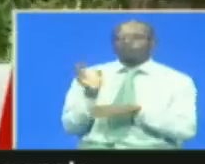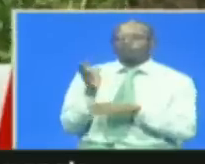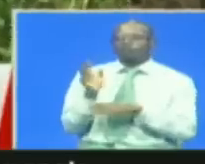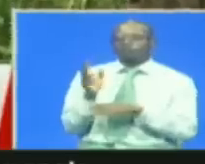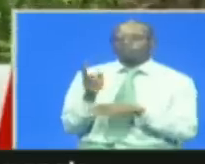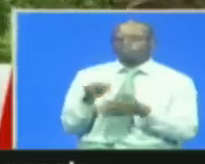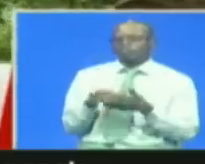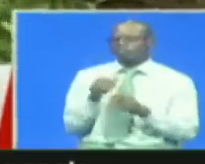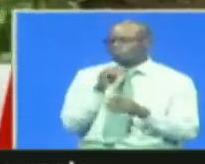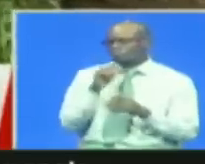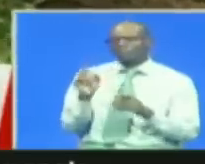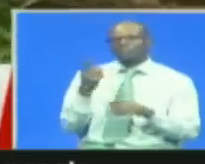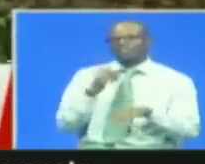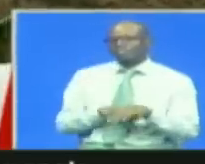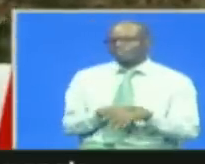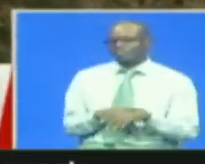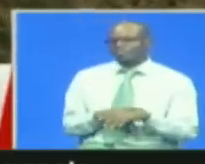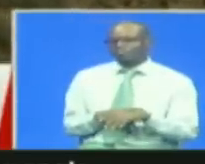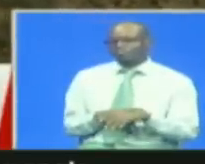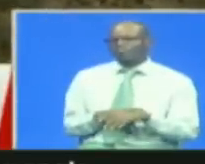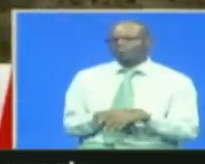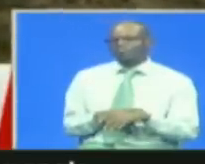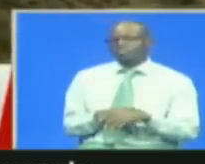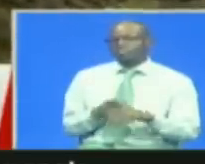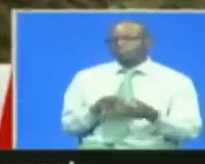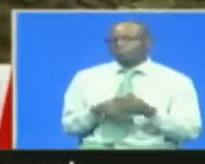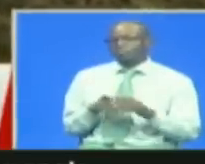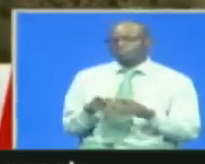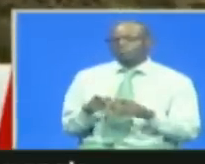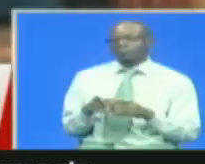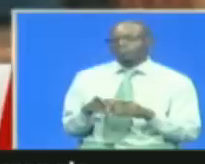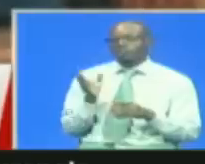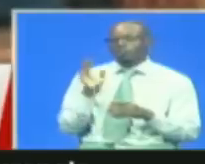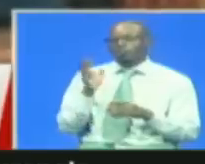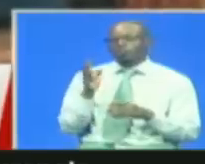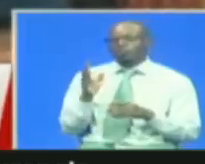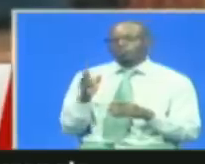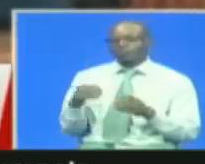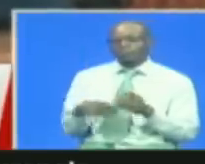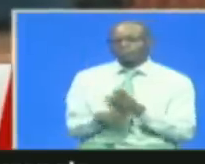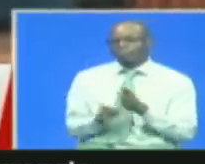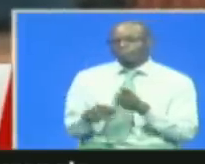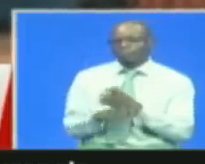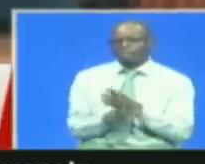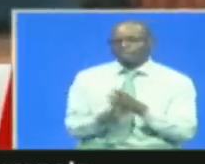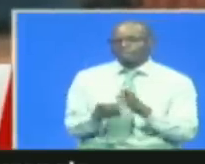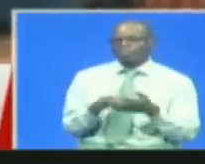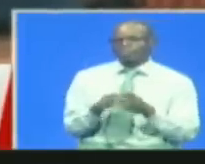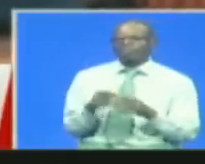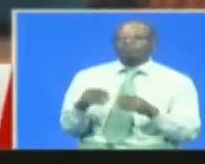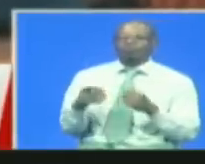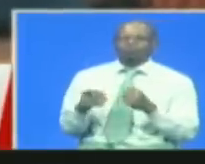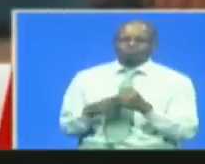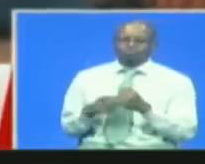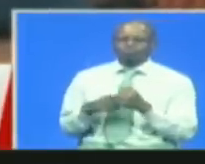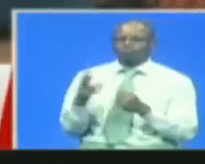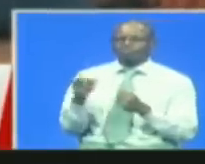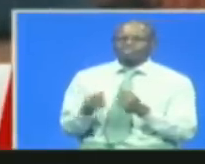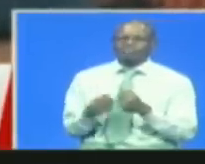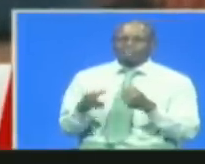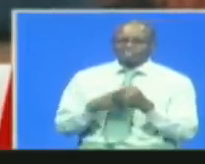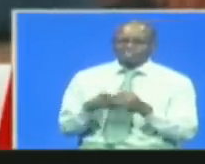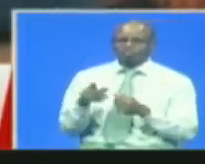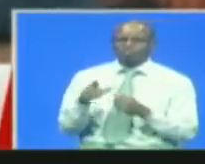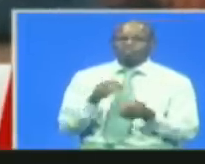first brush with the law insofar as the fake gold schemes go. In June 2017, he was arrested and is battling a